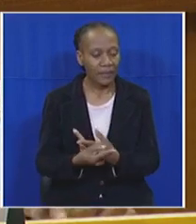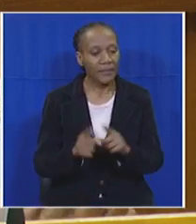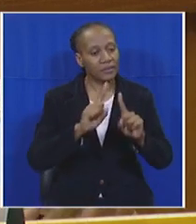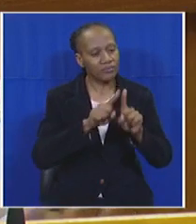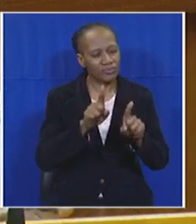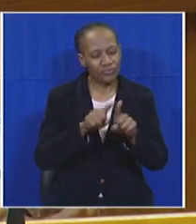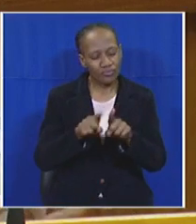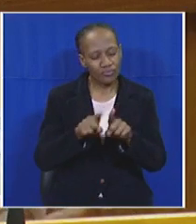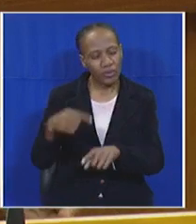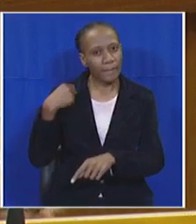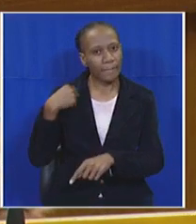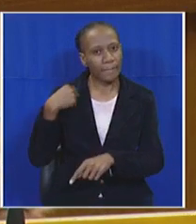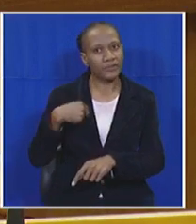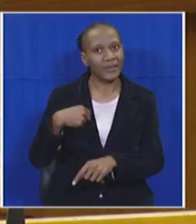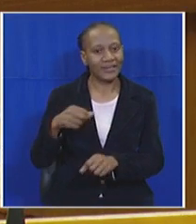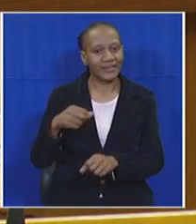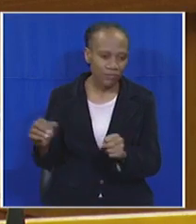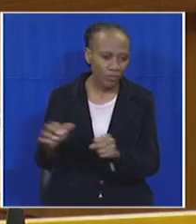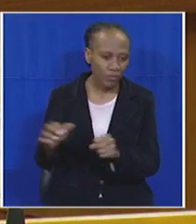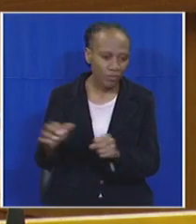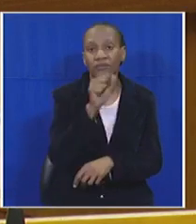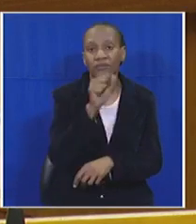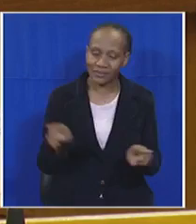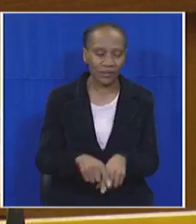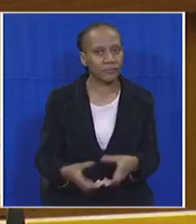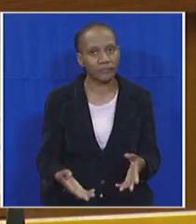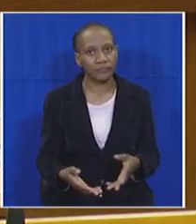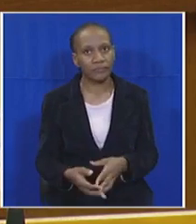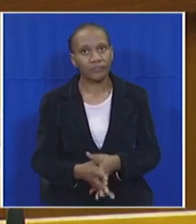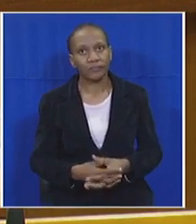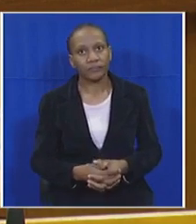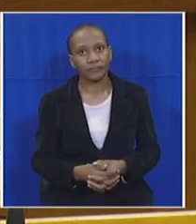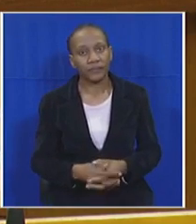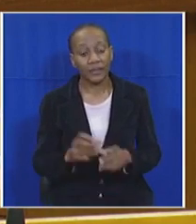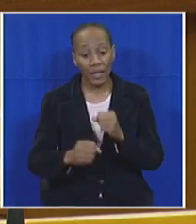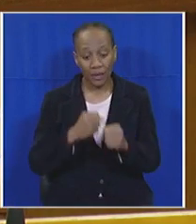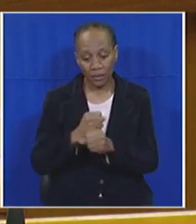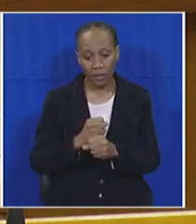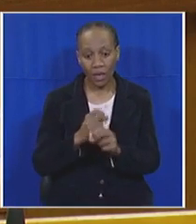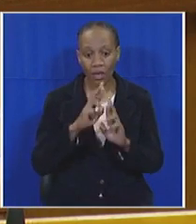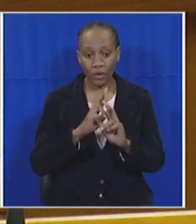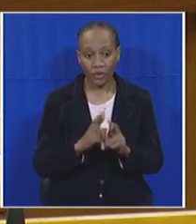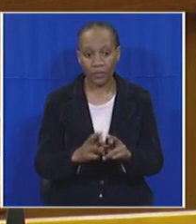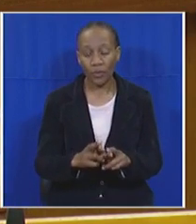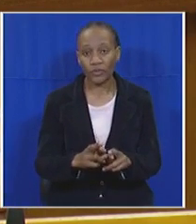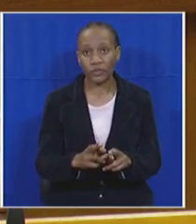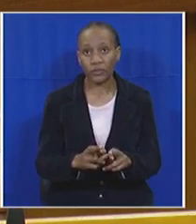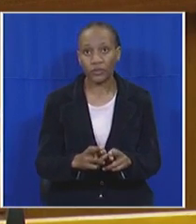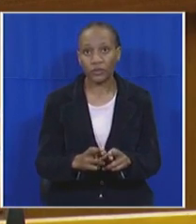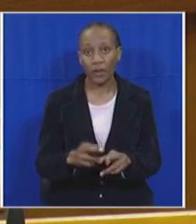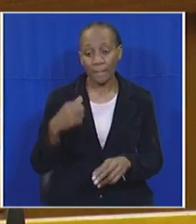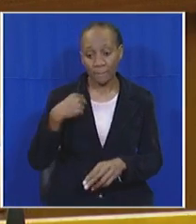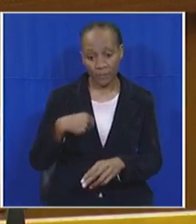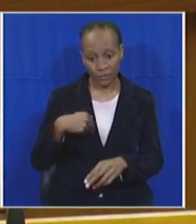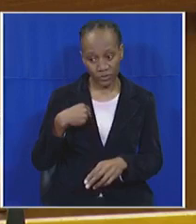municipalities around the country. The latest annual report of the municipality, like